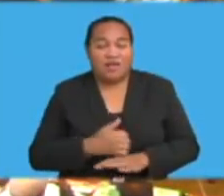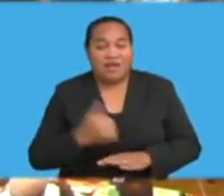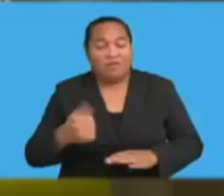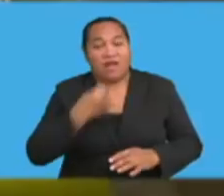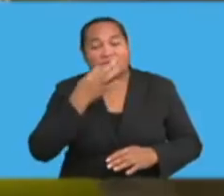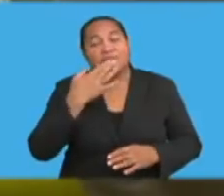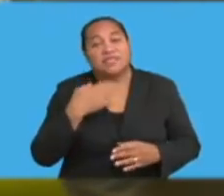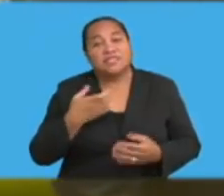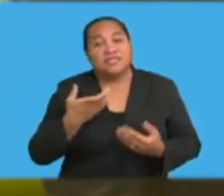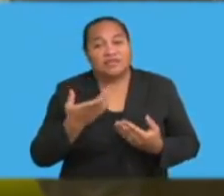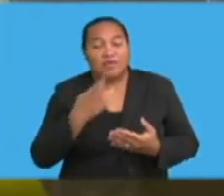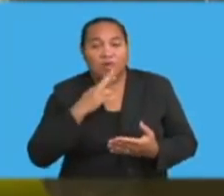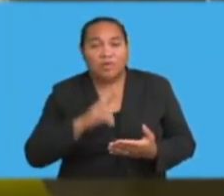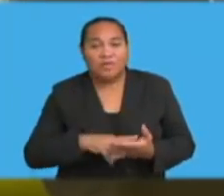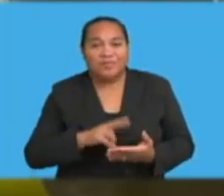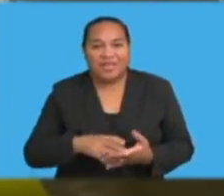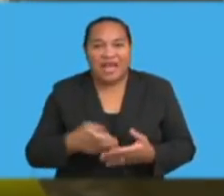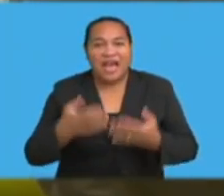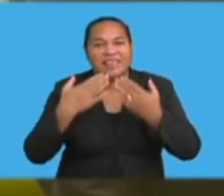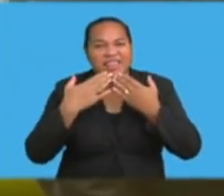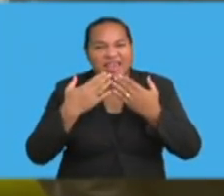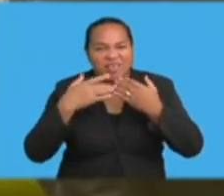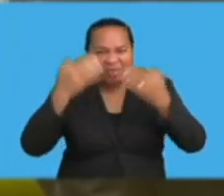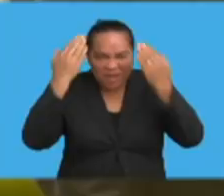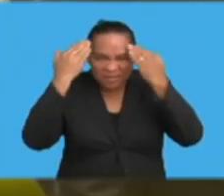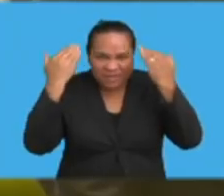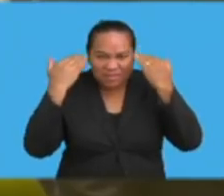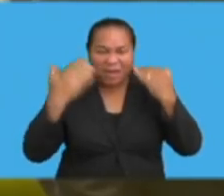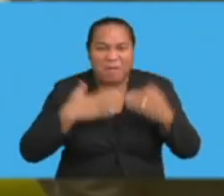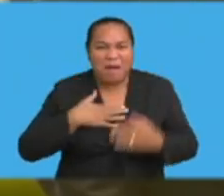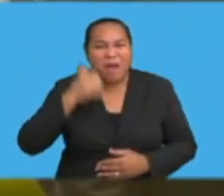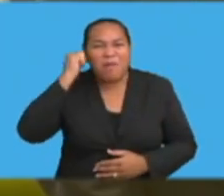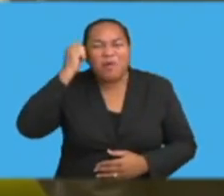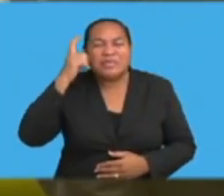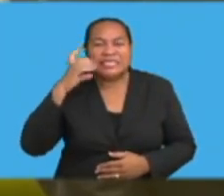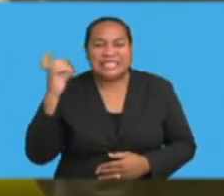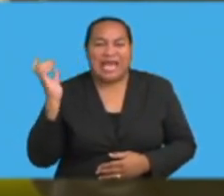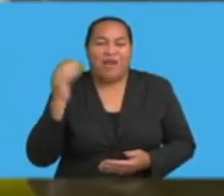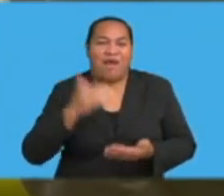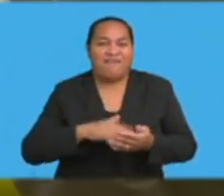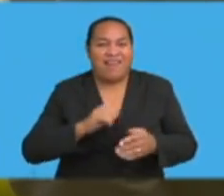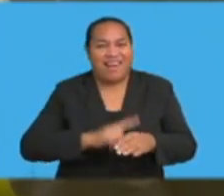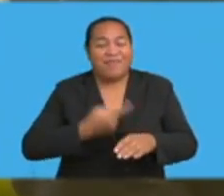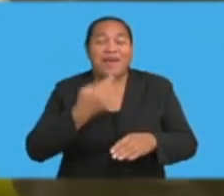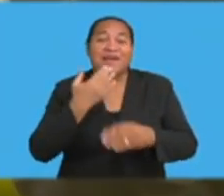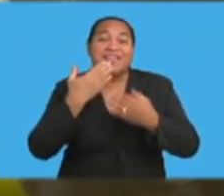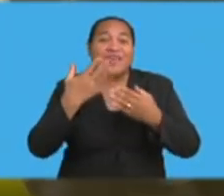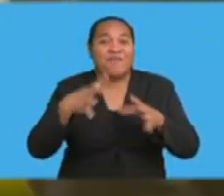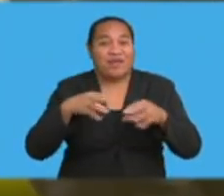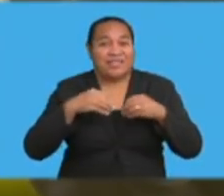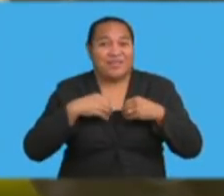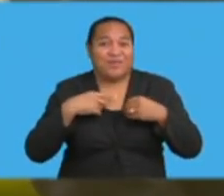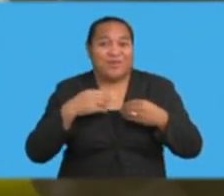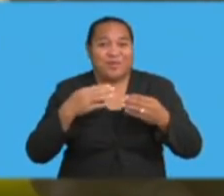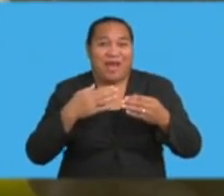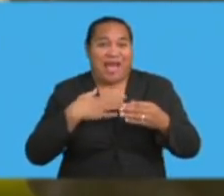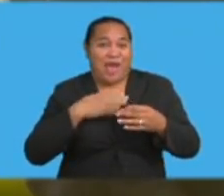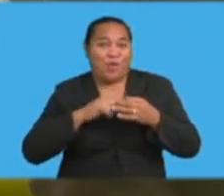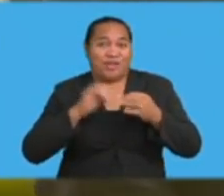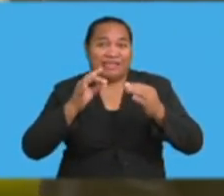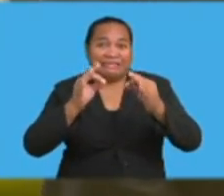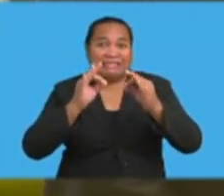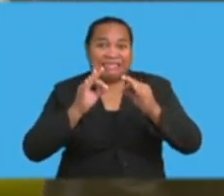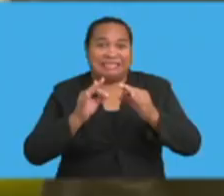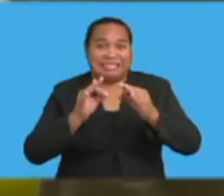Thank you, Madam Speaker. Madam Speaker, my apologies also for coming late, and thank you for accommodating me by moving the next question up in the